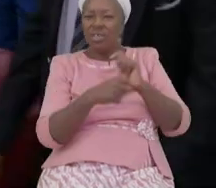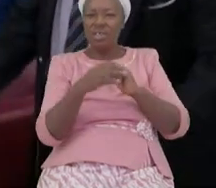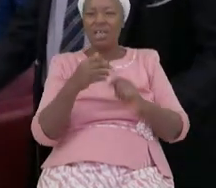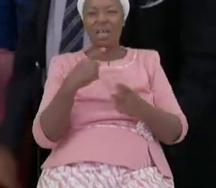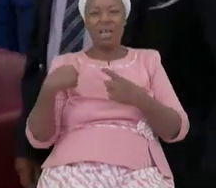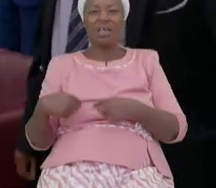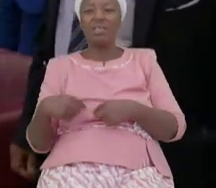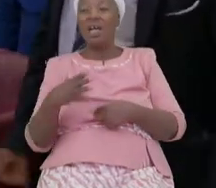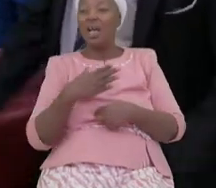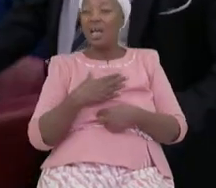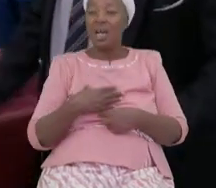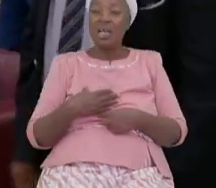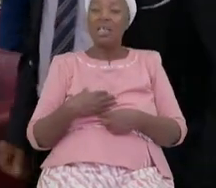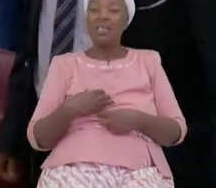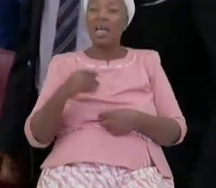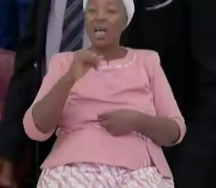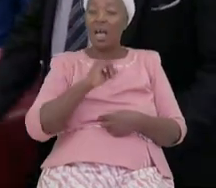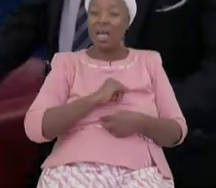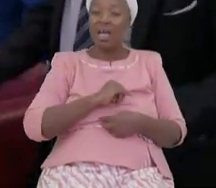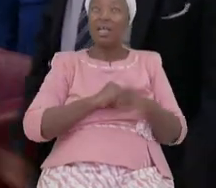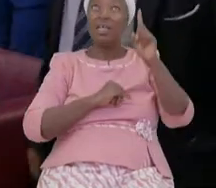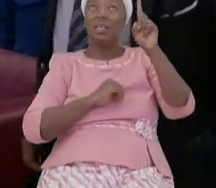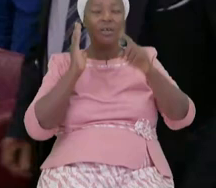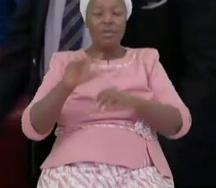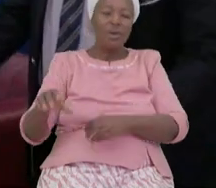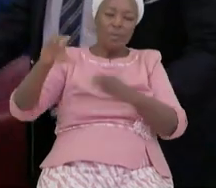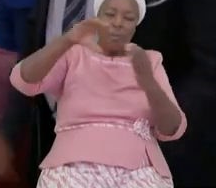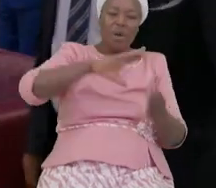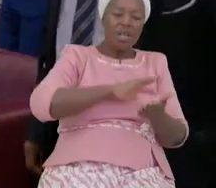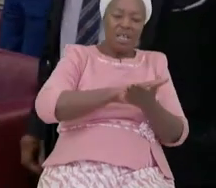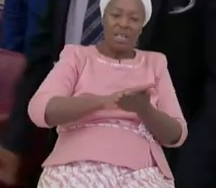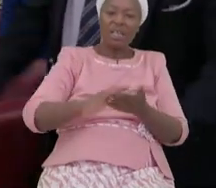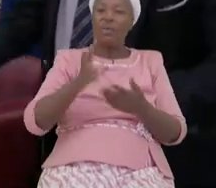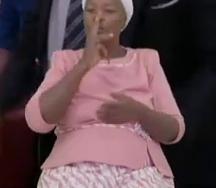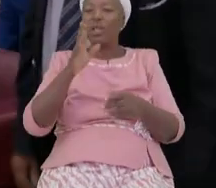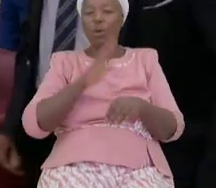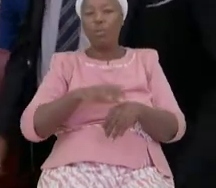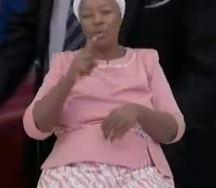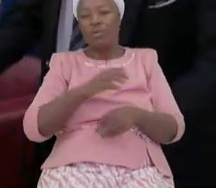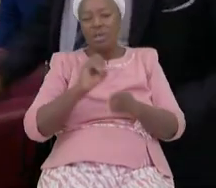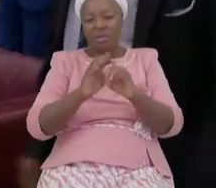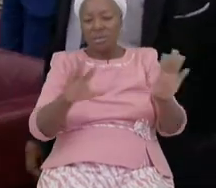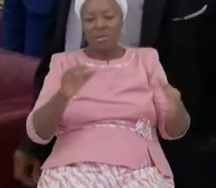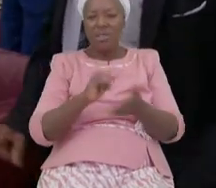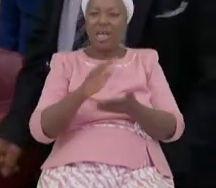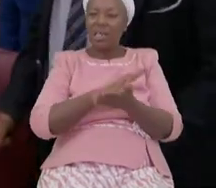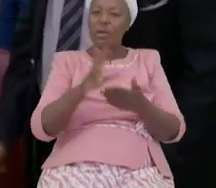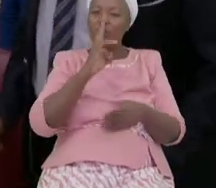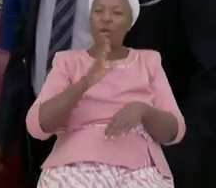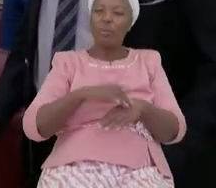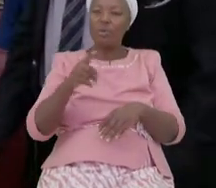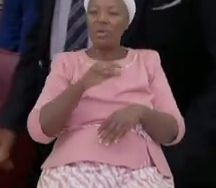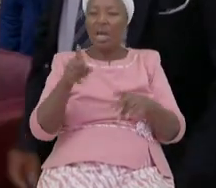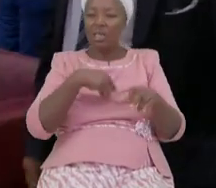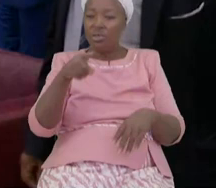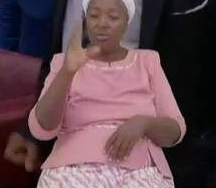I will pour the clean water upon you, sprinkle the clean water upon you, and you shall be clean. O Lord,